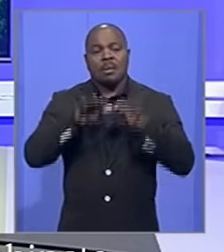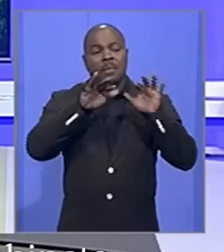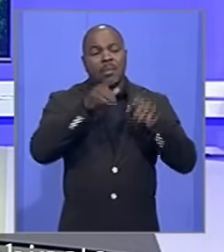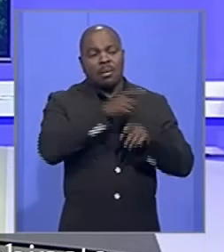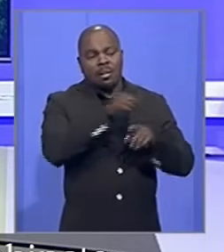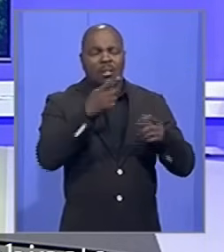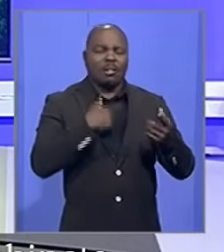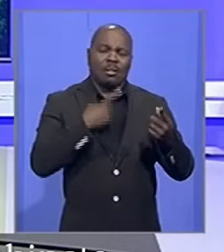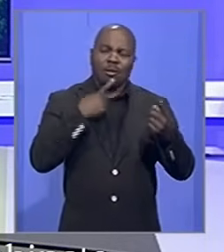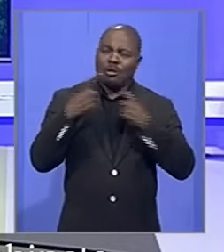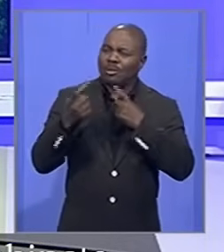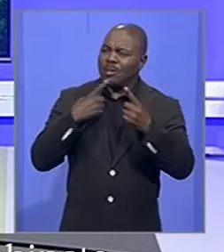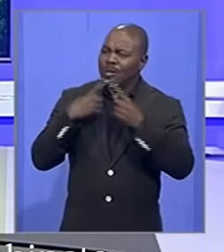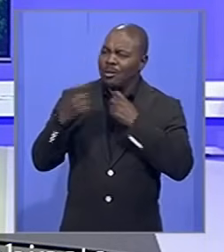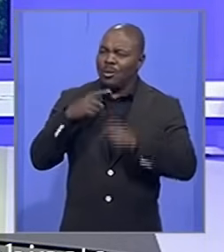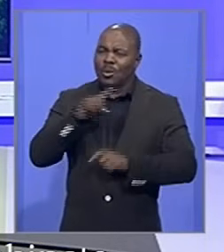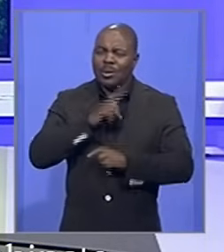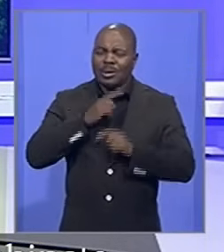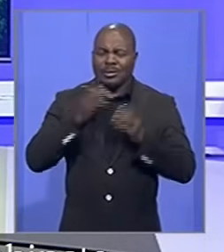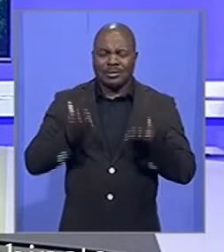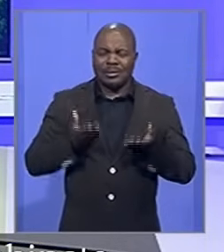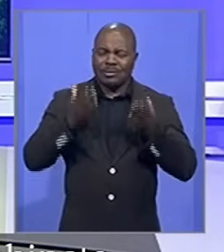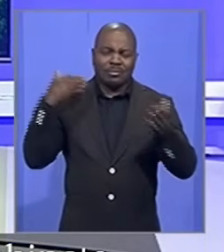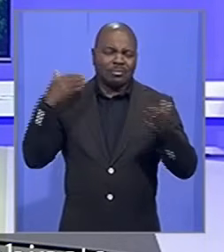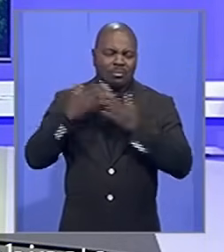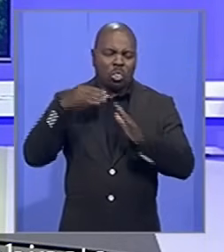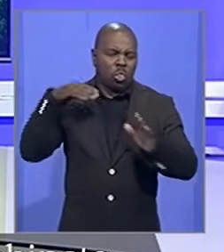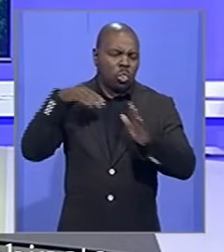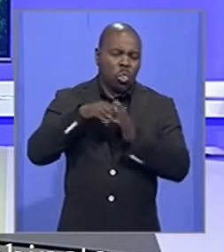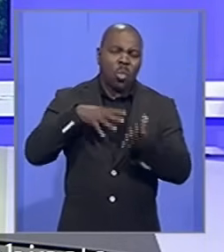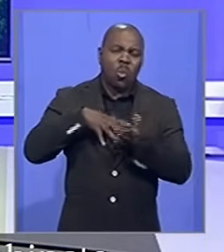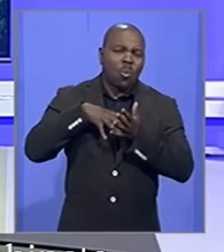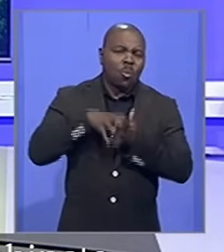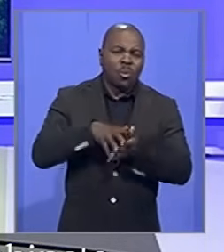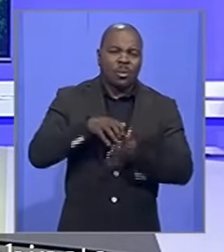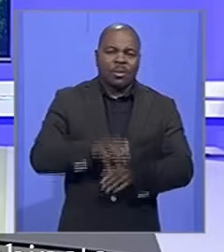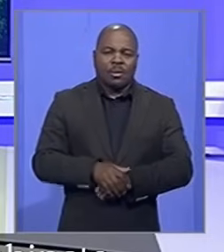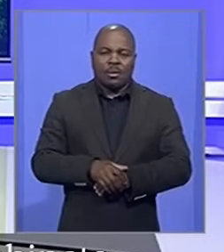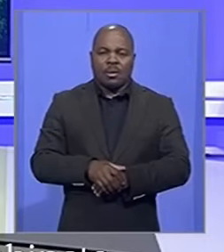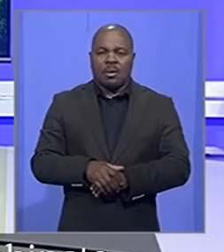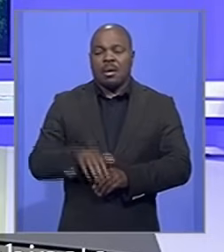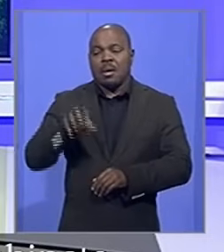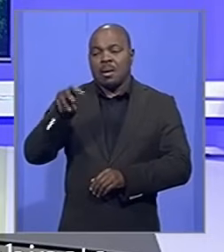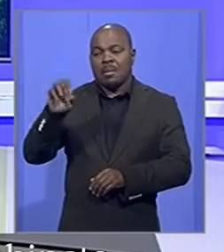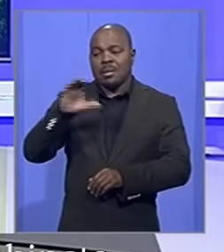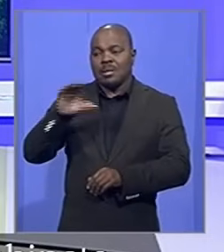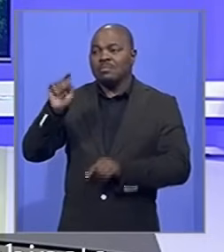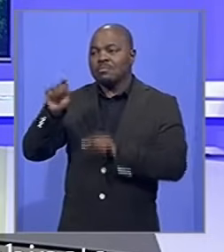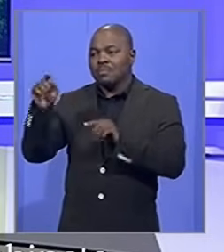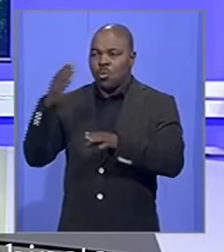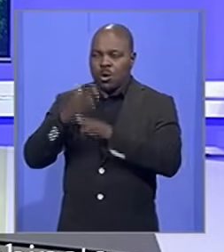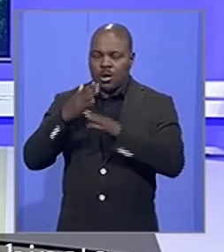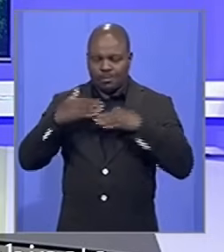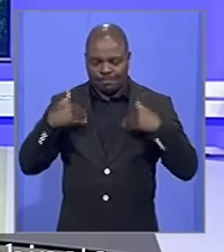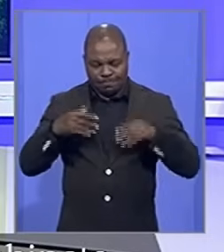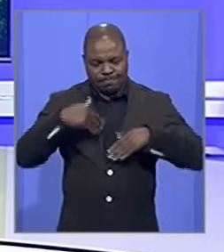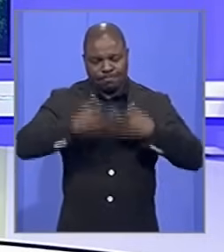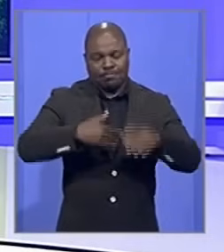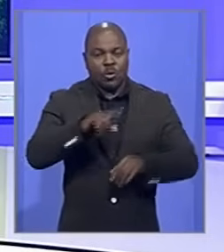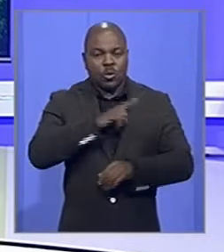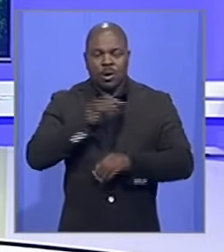ba tlhagisitse dingongorego ka ga thebolelo e bokoa ya ditirelo. Ba khuduthamaga ba simolotse tiro ka gangwe fela morago